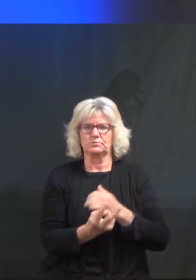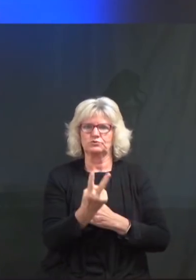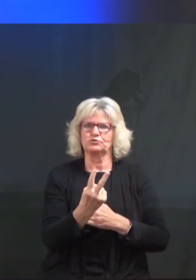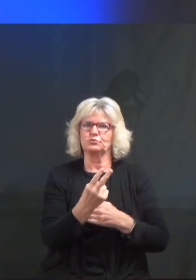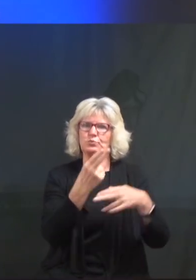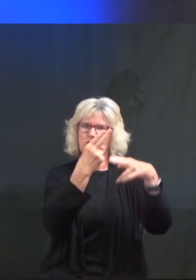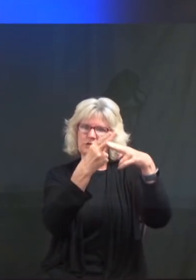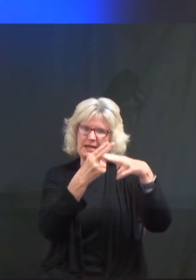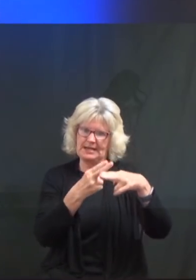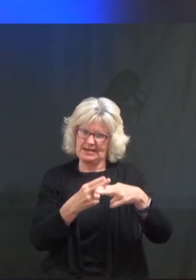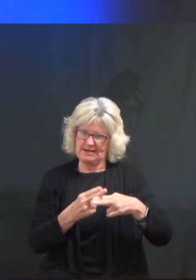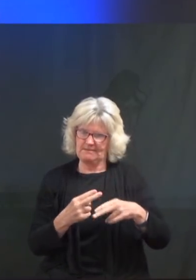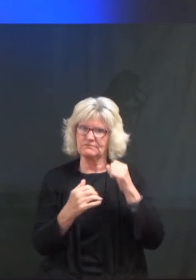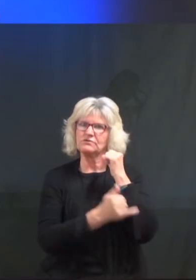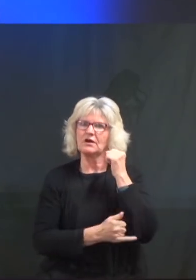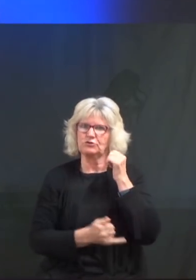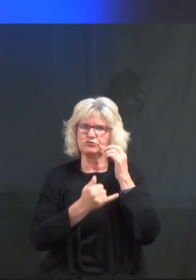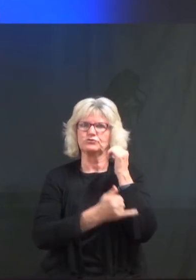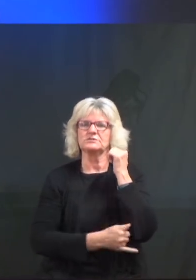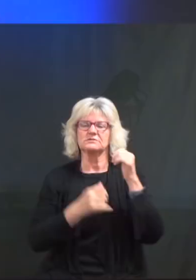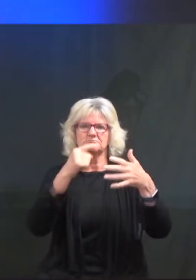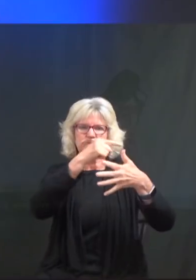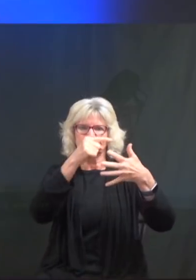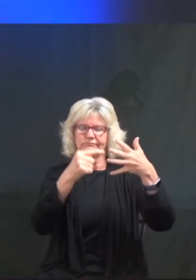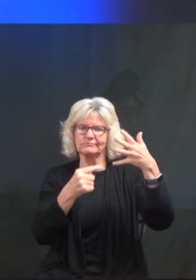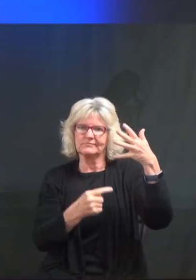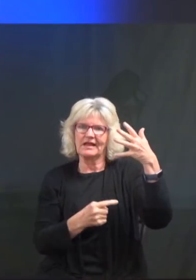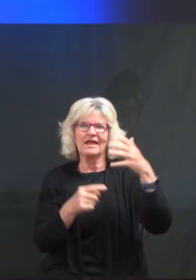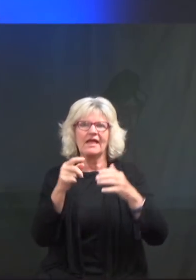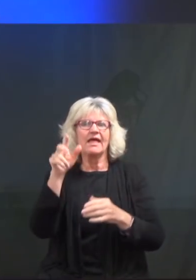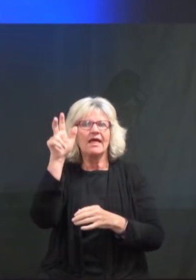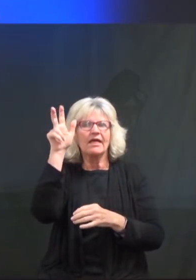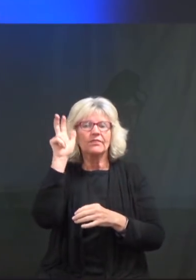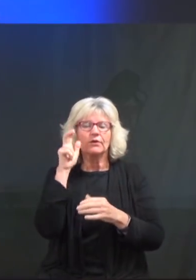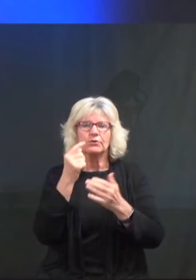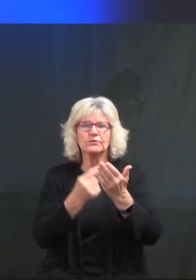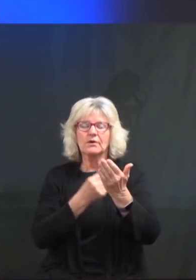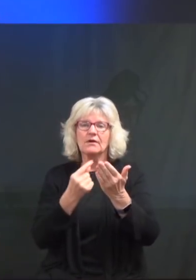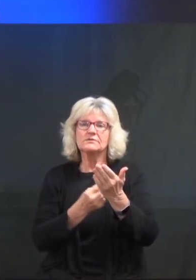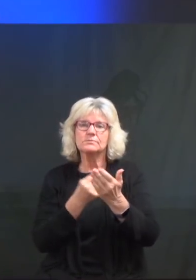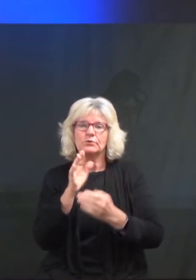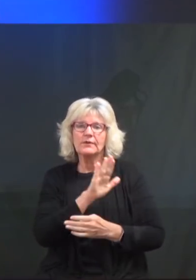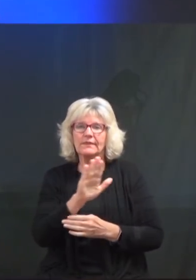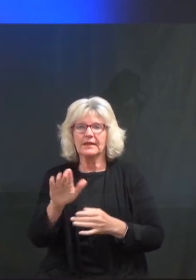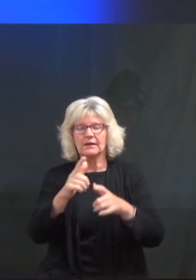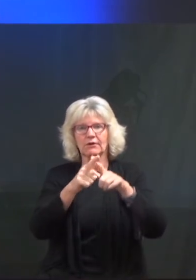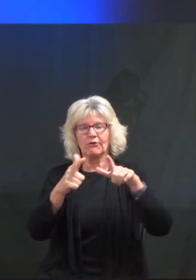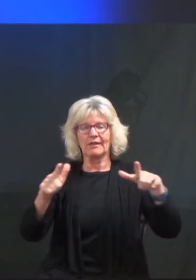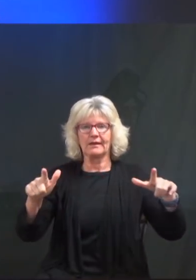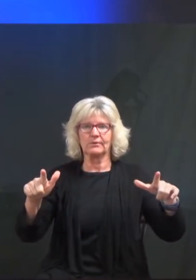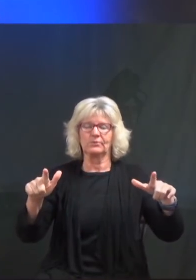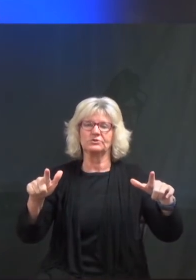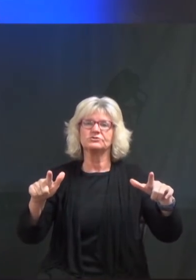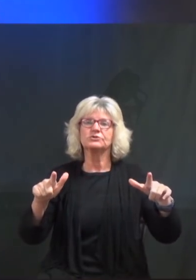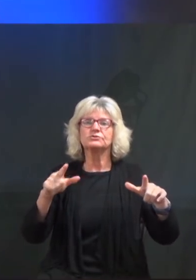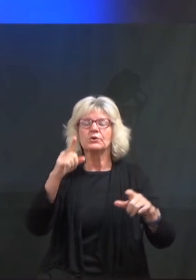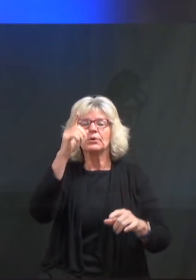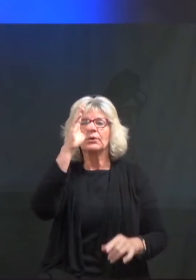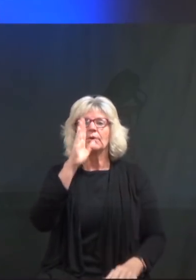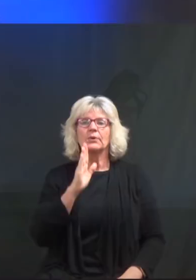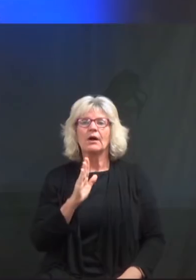country and this country and this country, they all heard for the first time the gospel in their own language. What God was doing is God